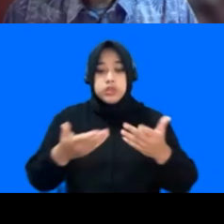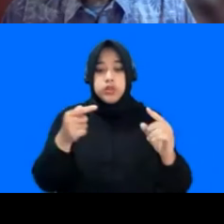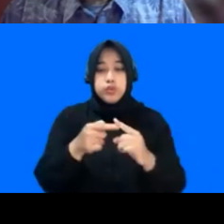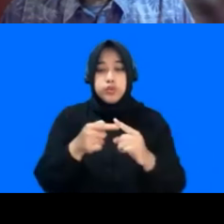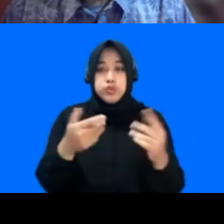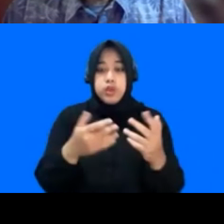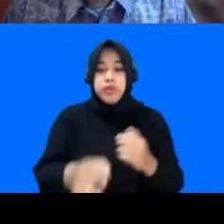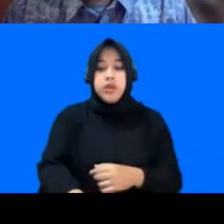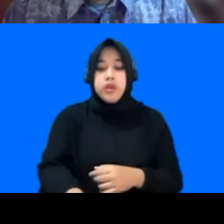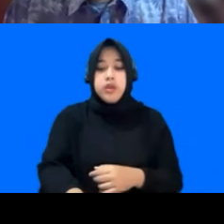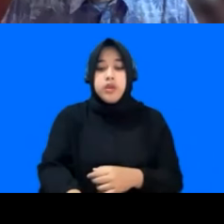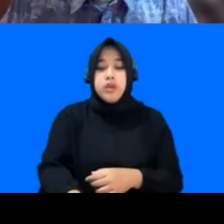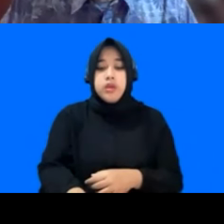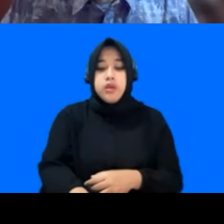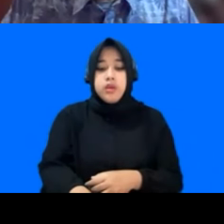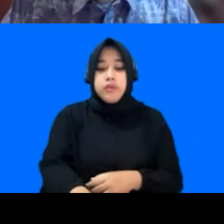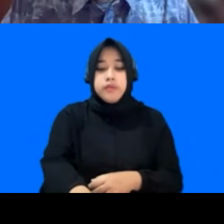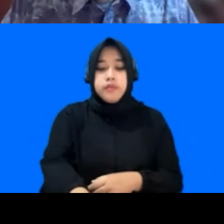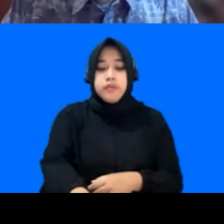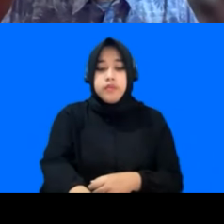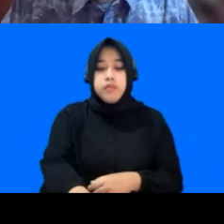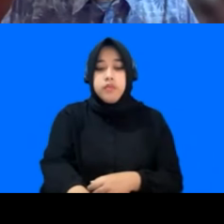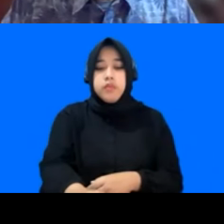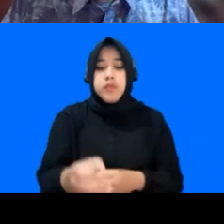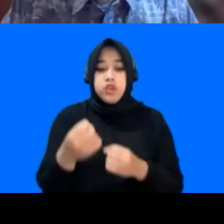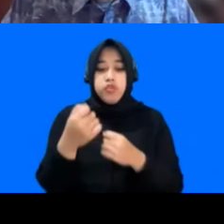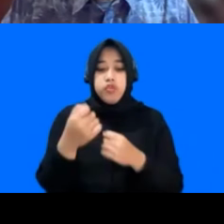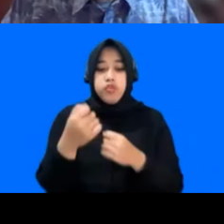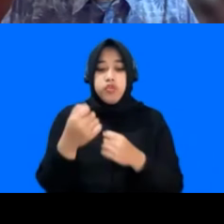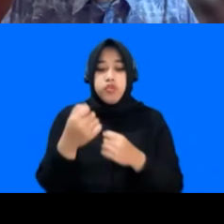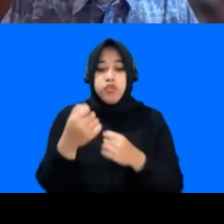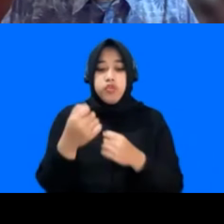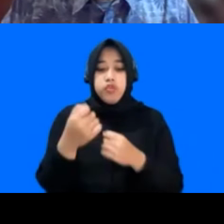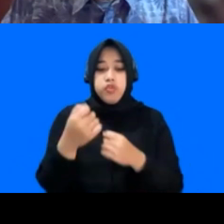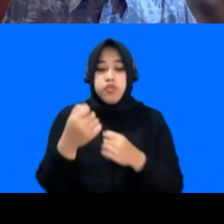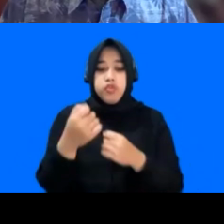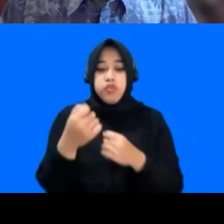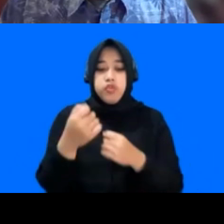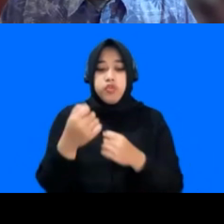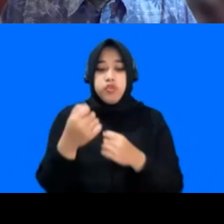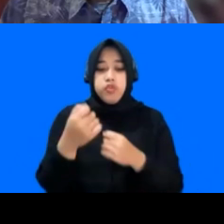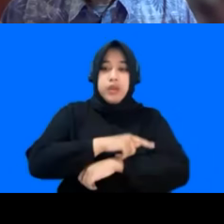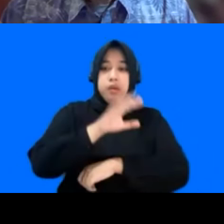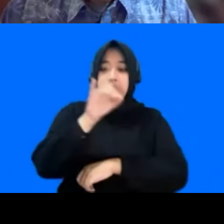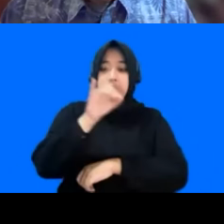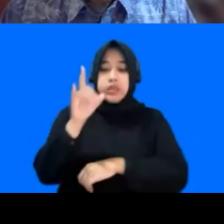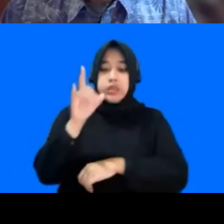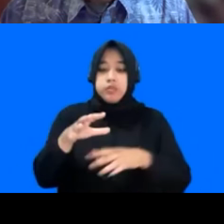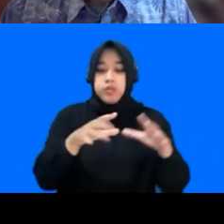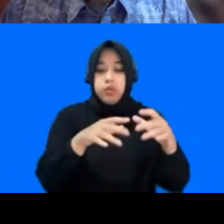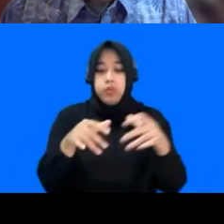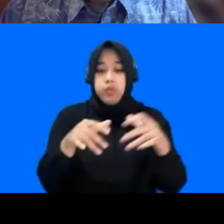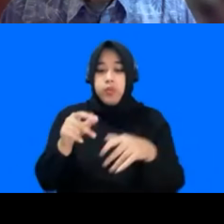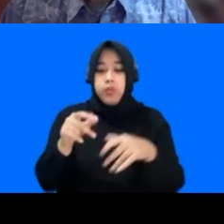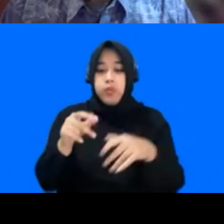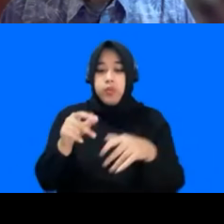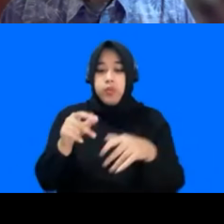different partners. Social media is